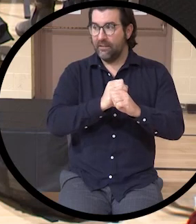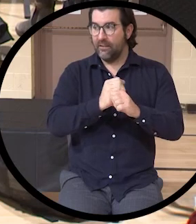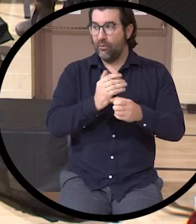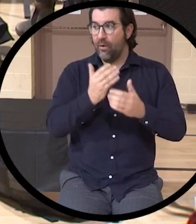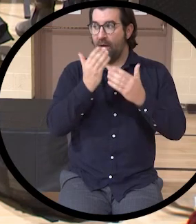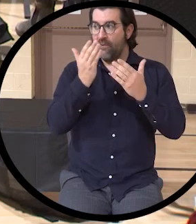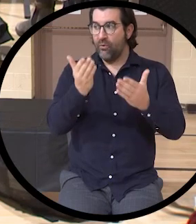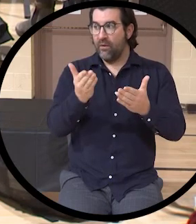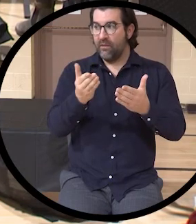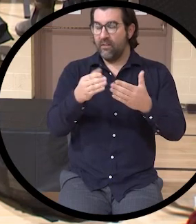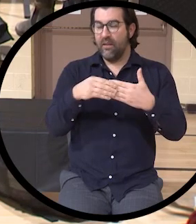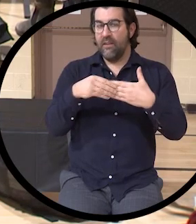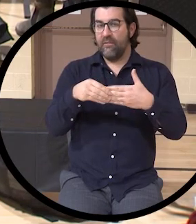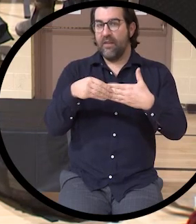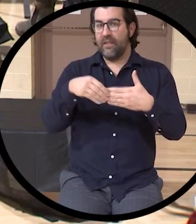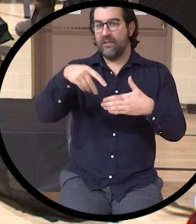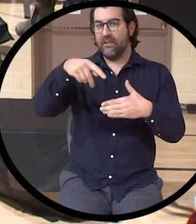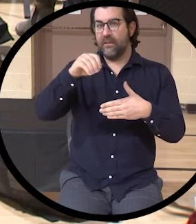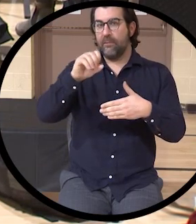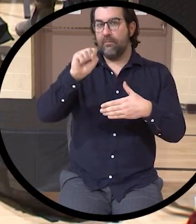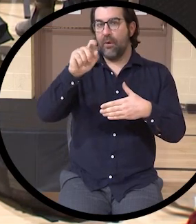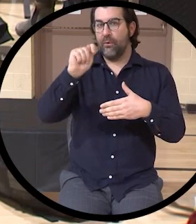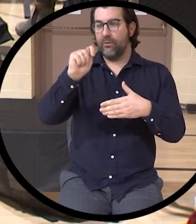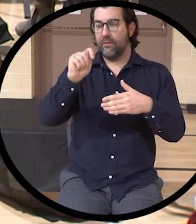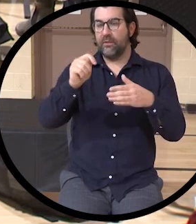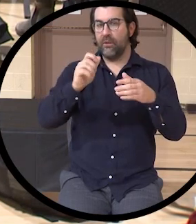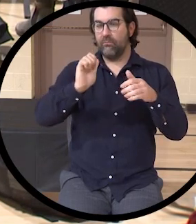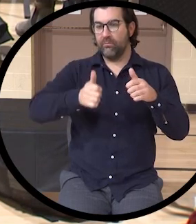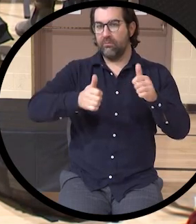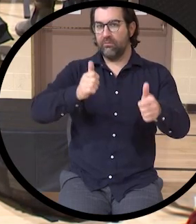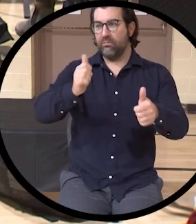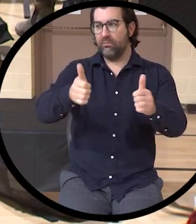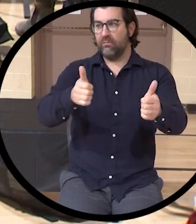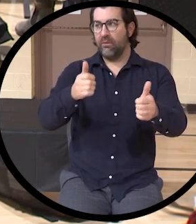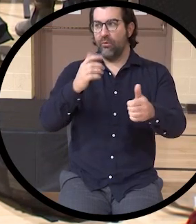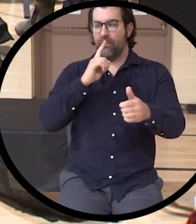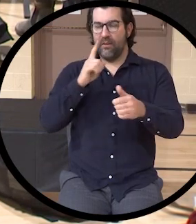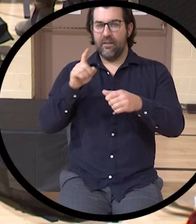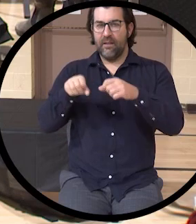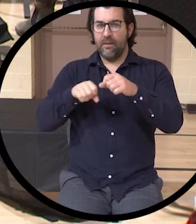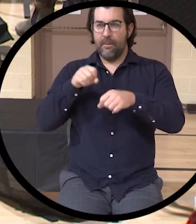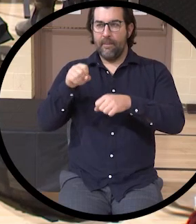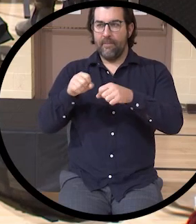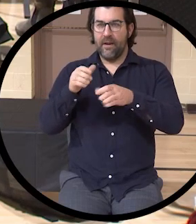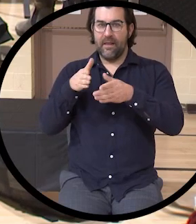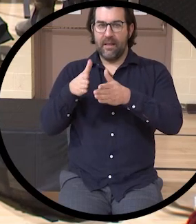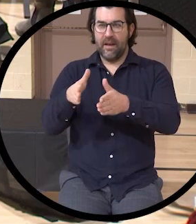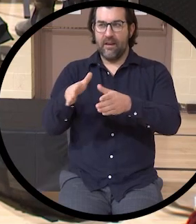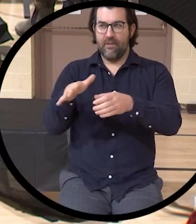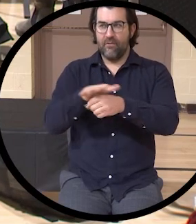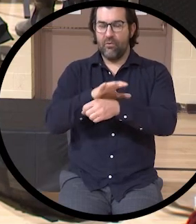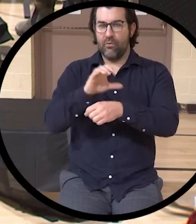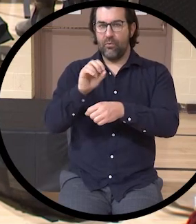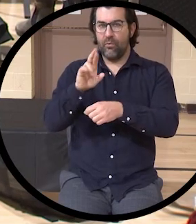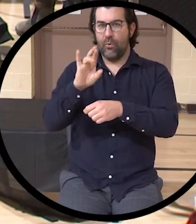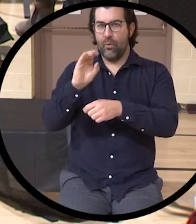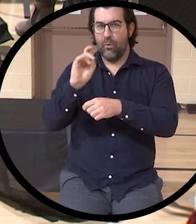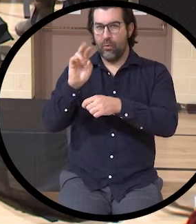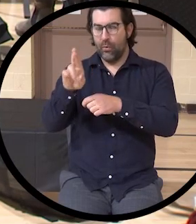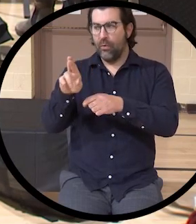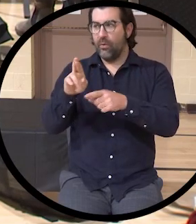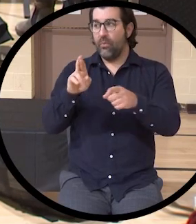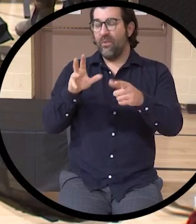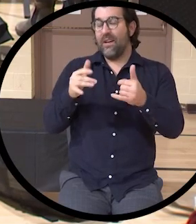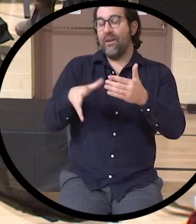putting flex posts on both sides. So rather than, a typical protected bike lane that might be the whole corridor, this is a similar treatment where we can add